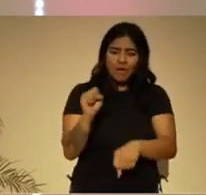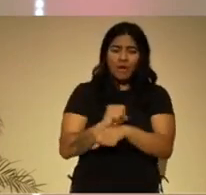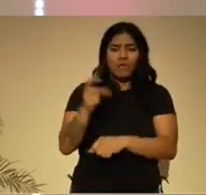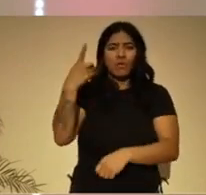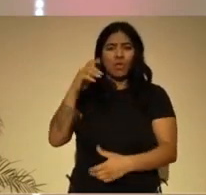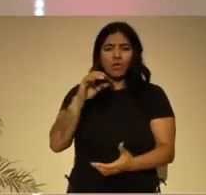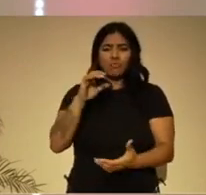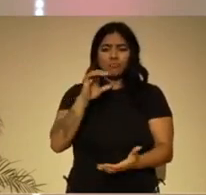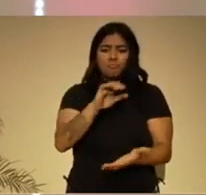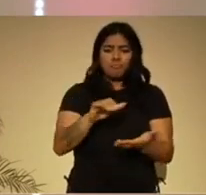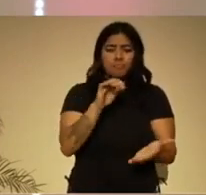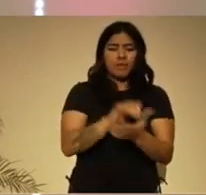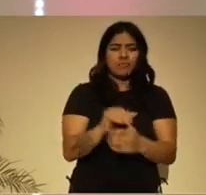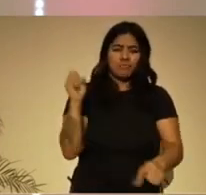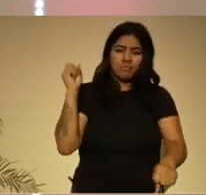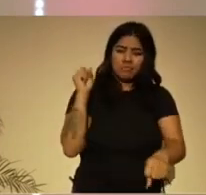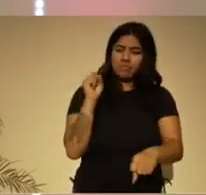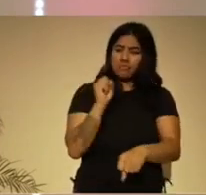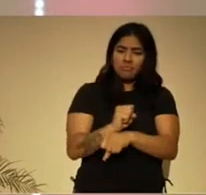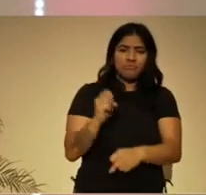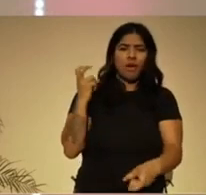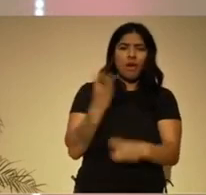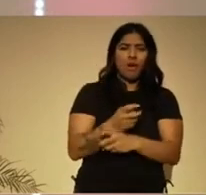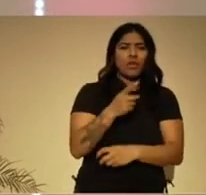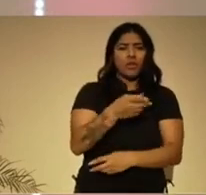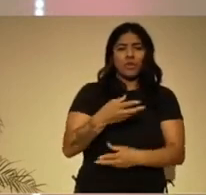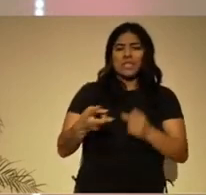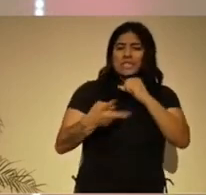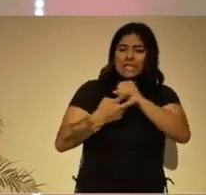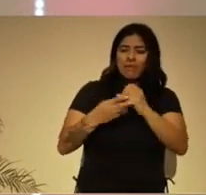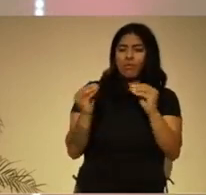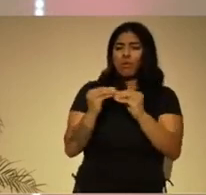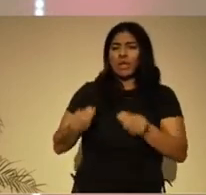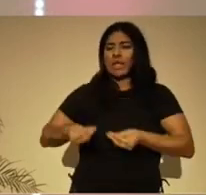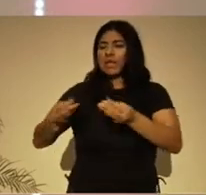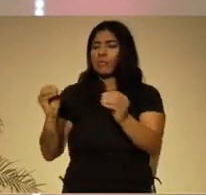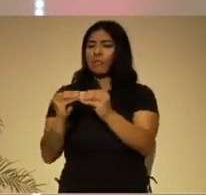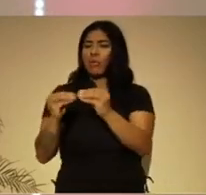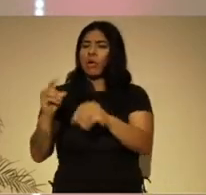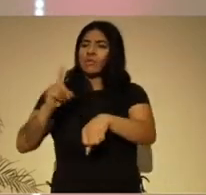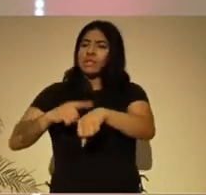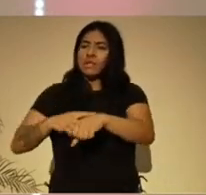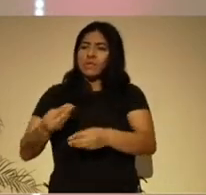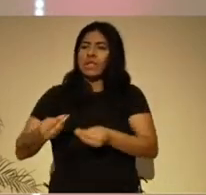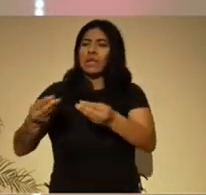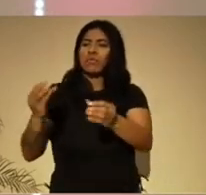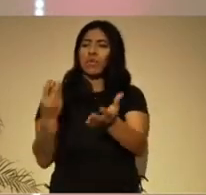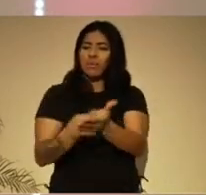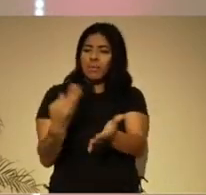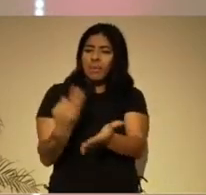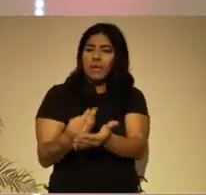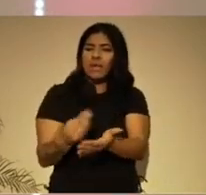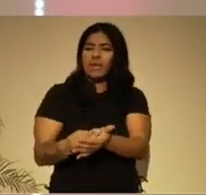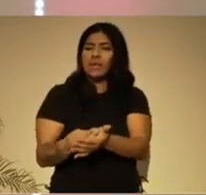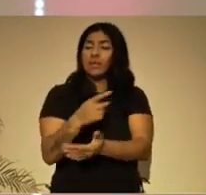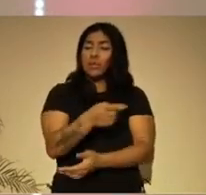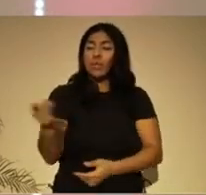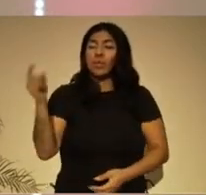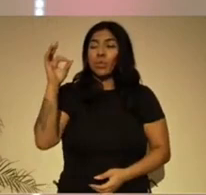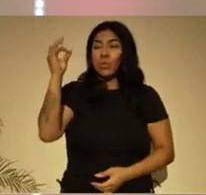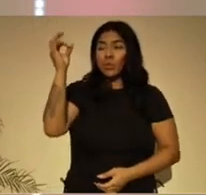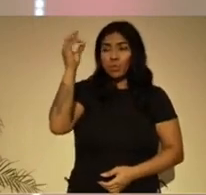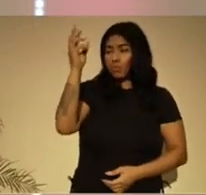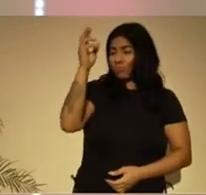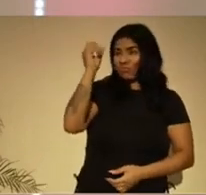harder. You would save better. You would give more. You would give more of your time. You would give more of your finances because you would realize that there is